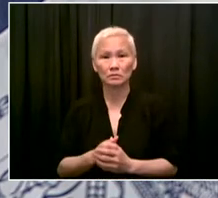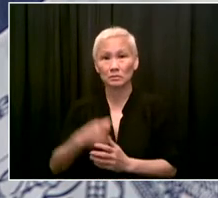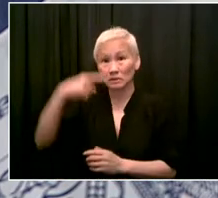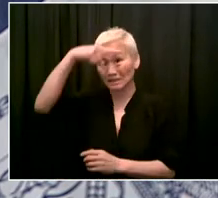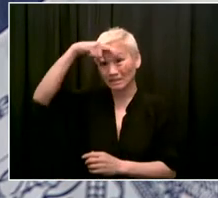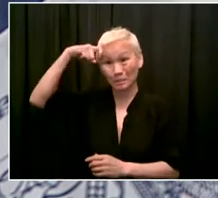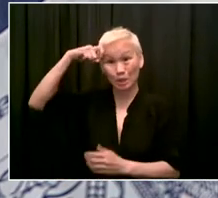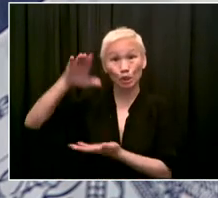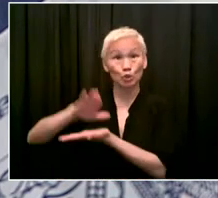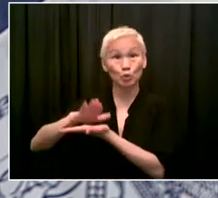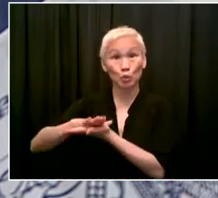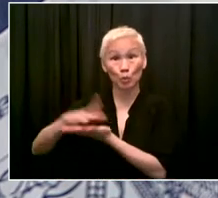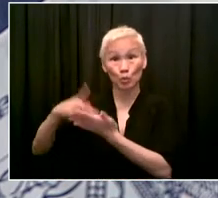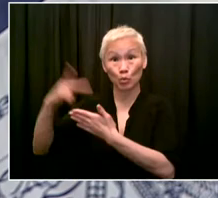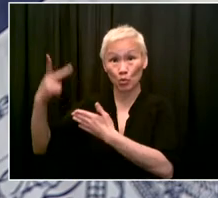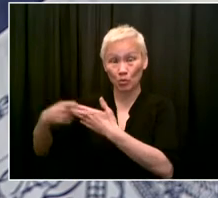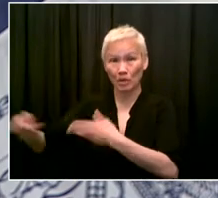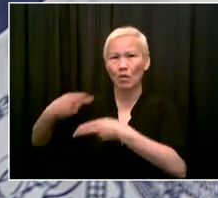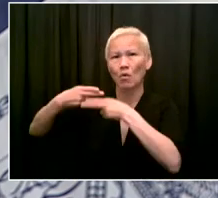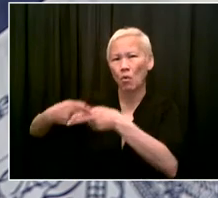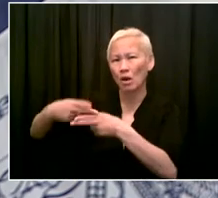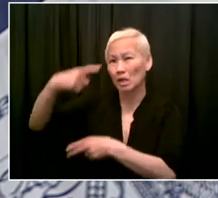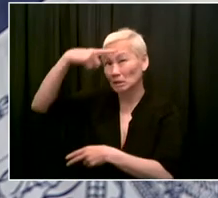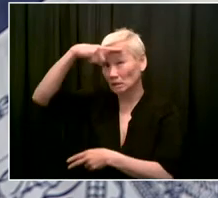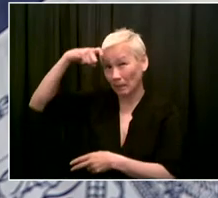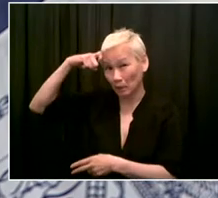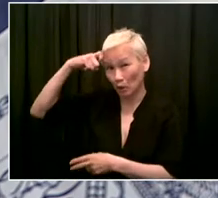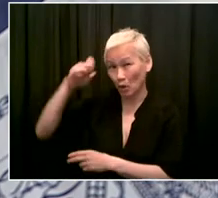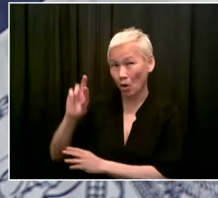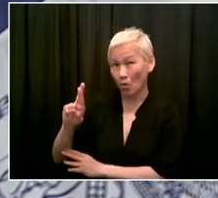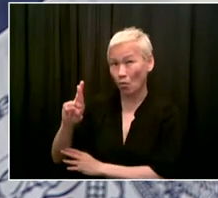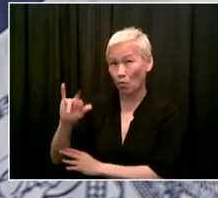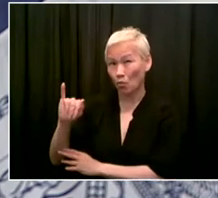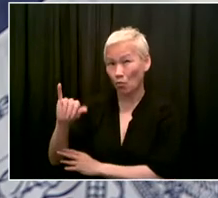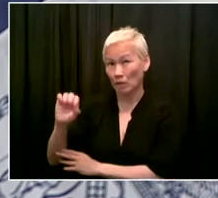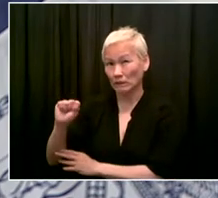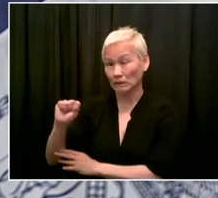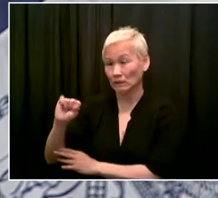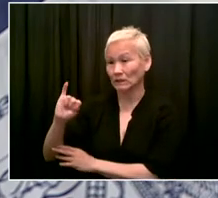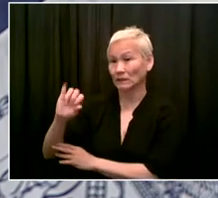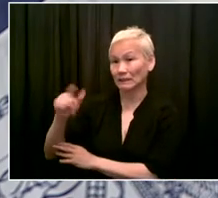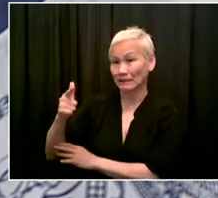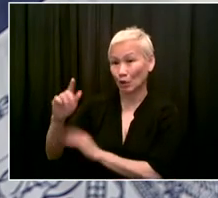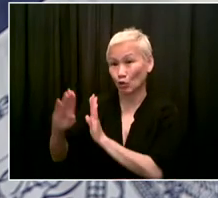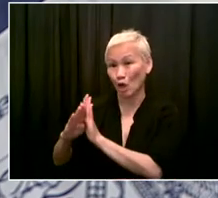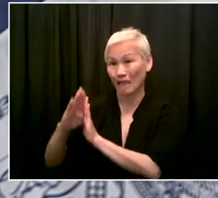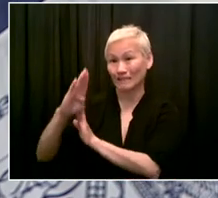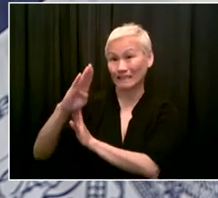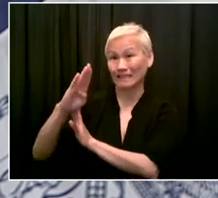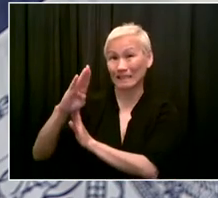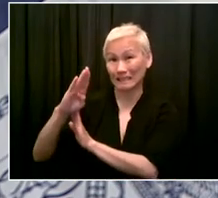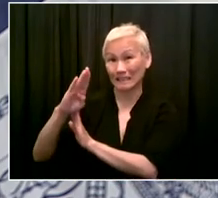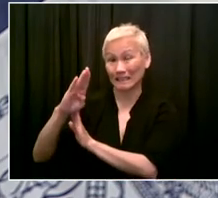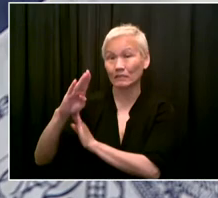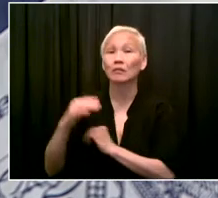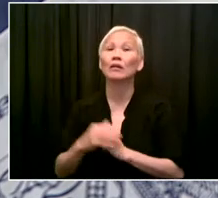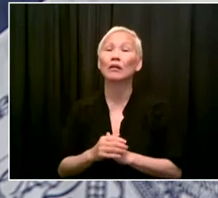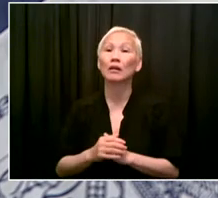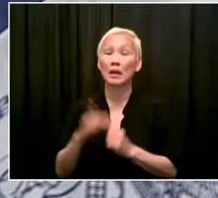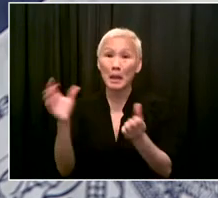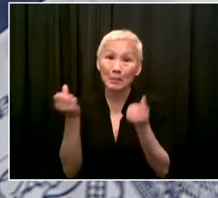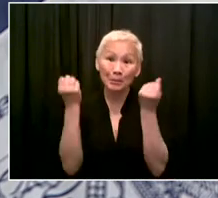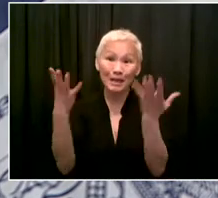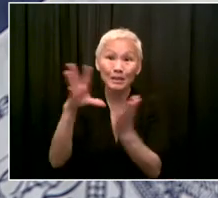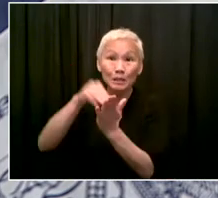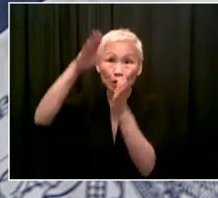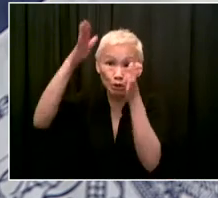them have been placed on a waiting list for Summer Rising. Please respond to that. Thank you. Yeah, I want to know more about that.